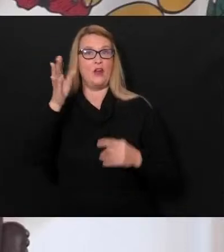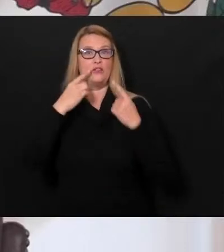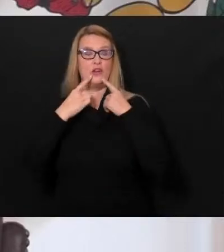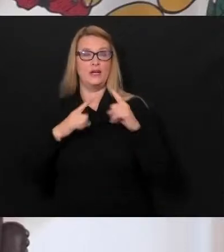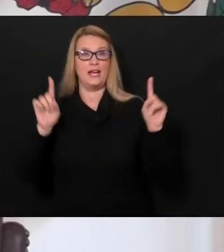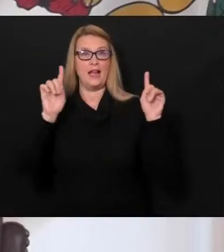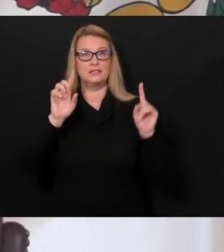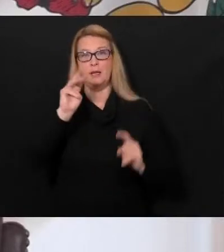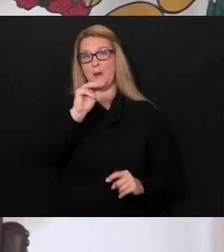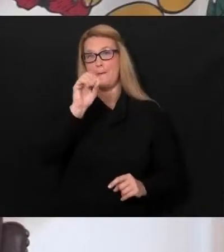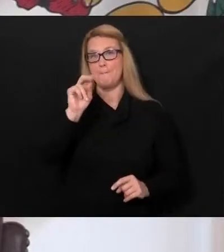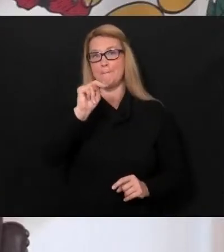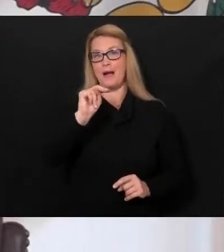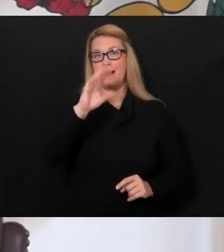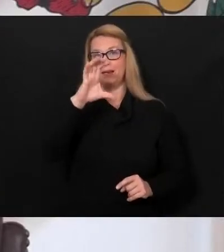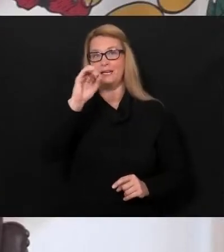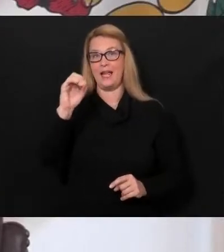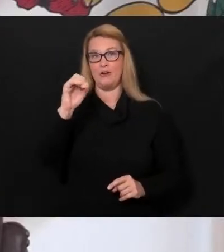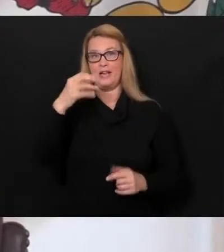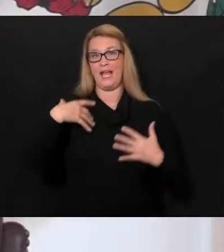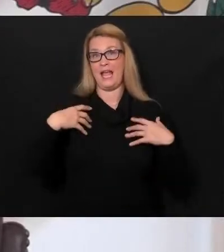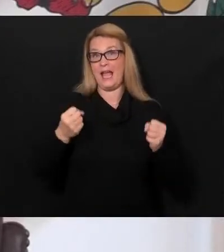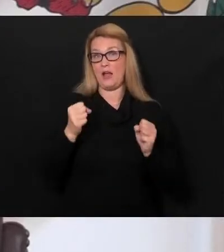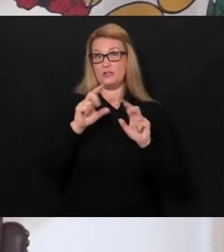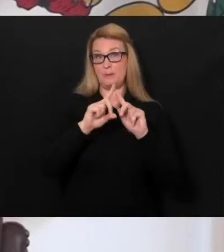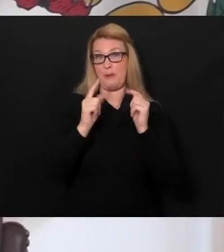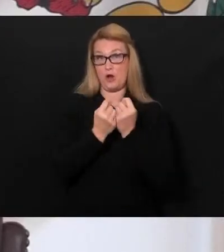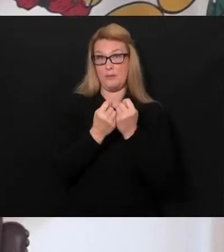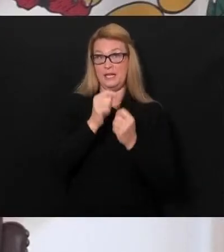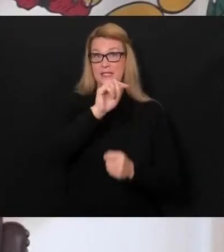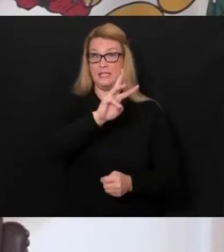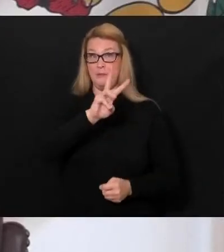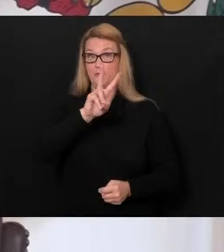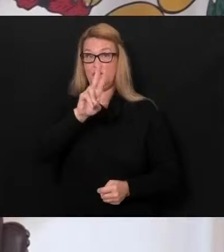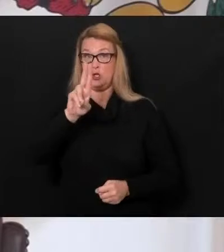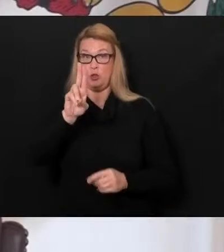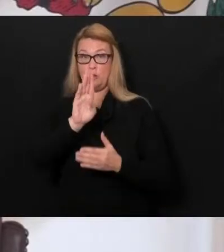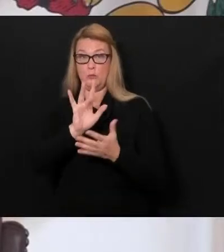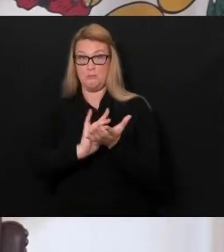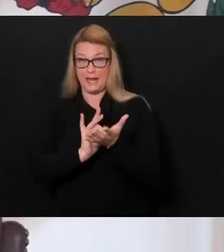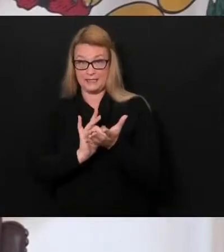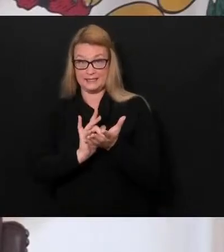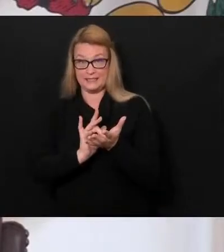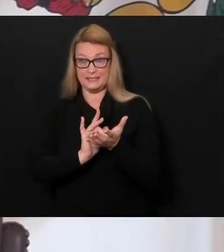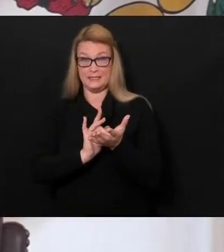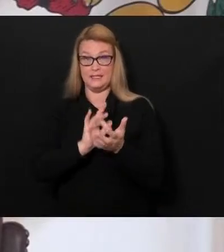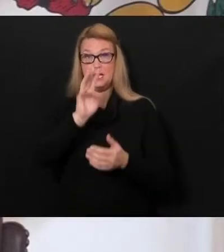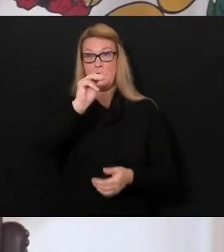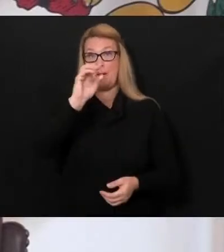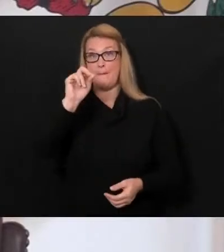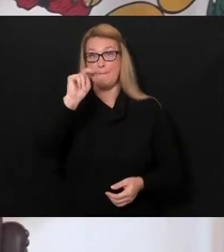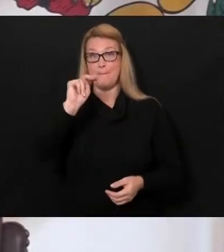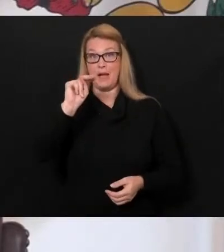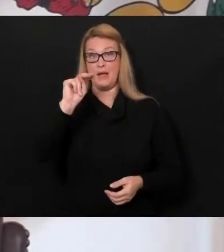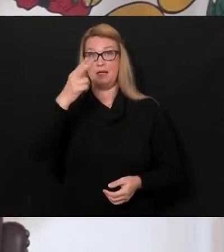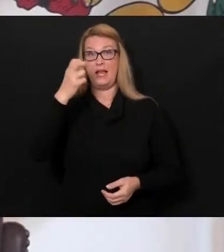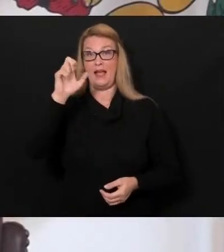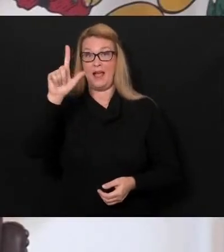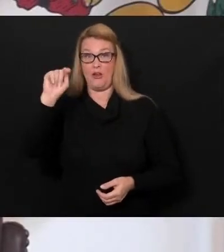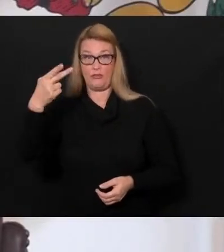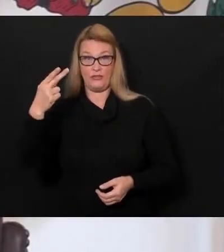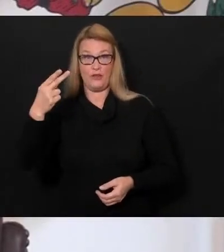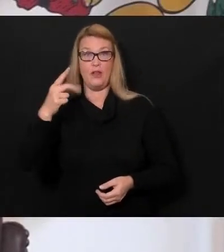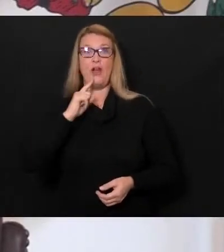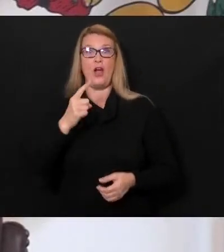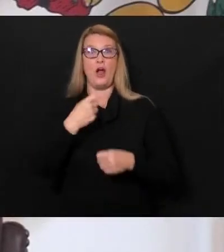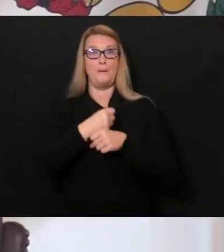the Mon County Health Department and WVU Medicine and Monongahela Health are